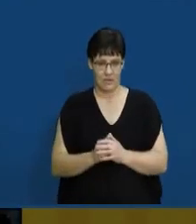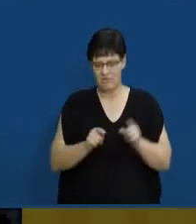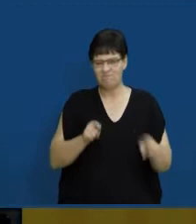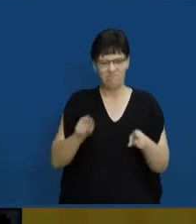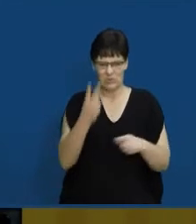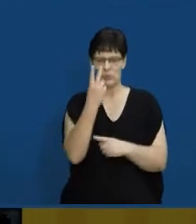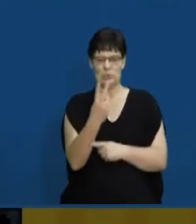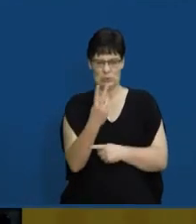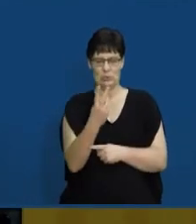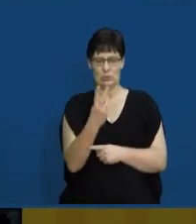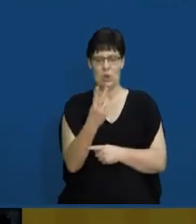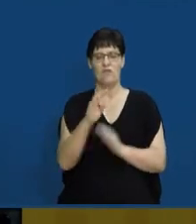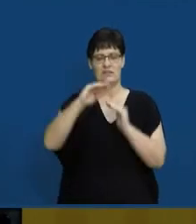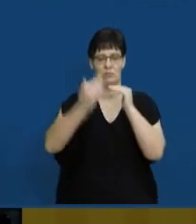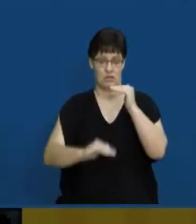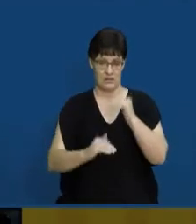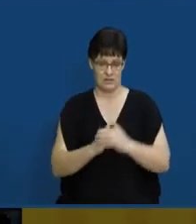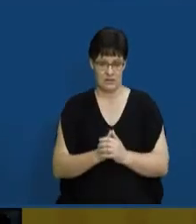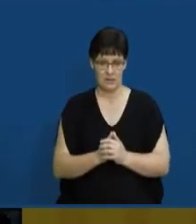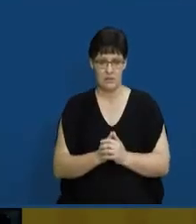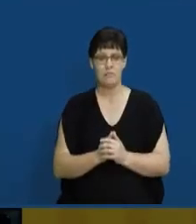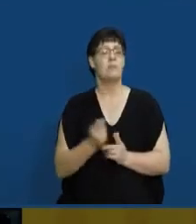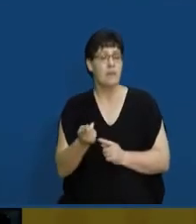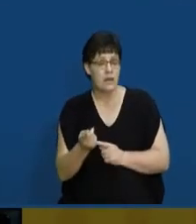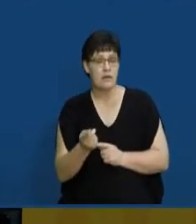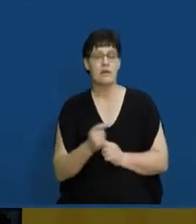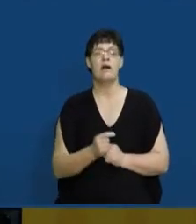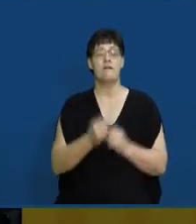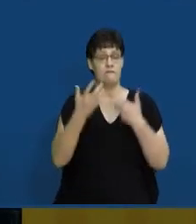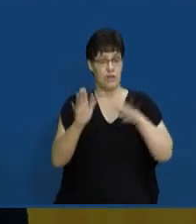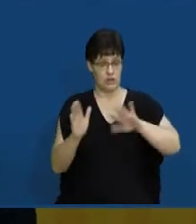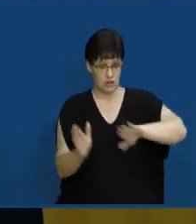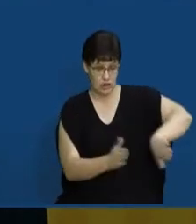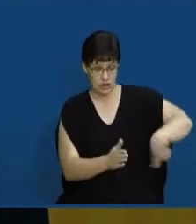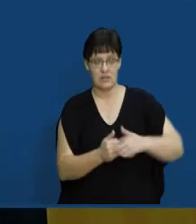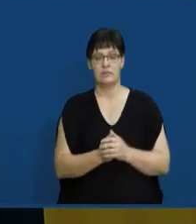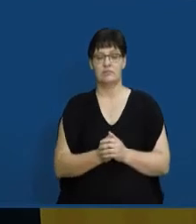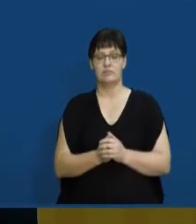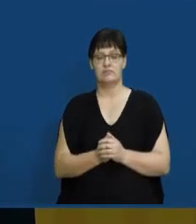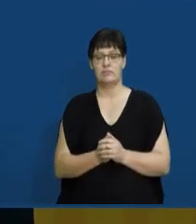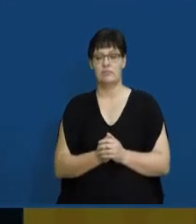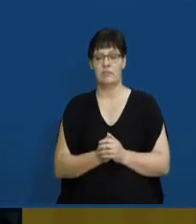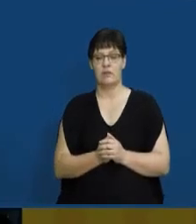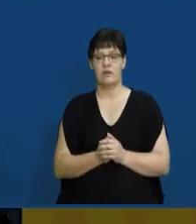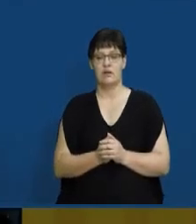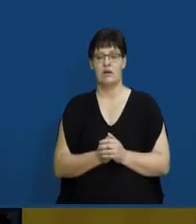methods of depreciation. Once you have that sorted out, then you go to something that we